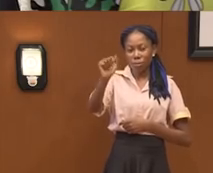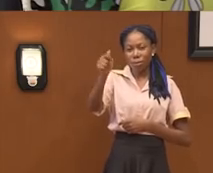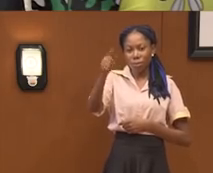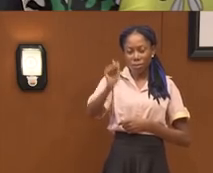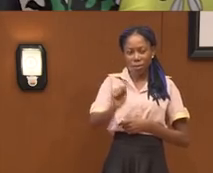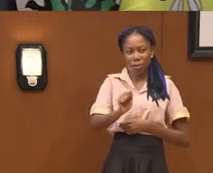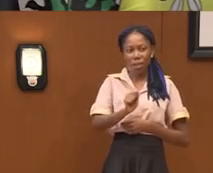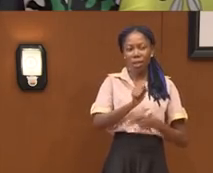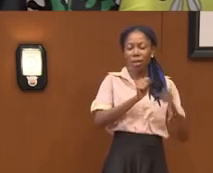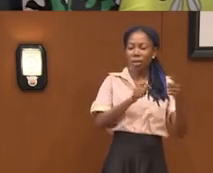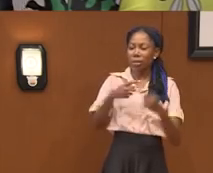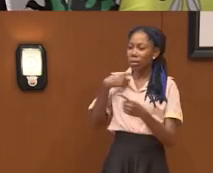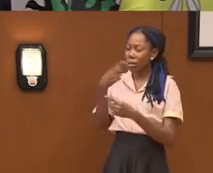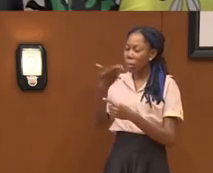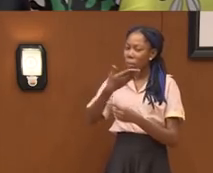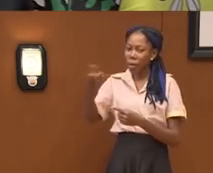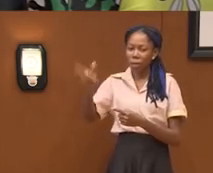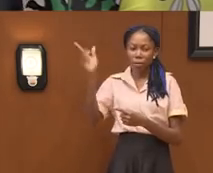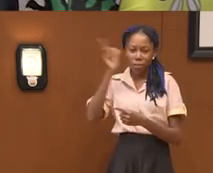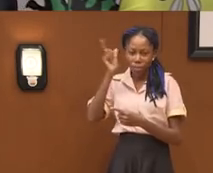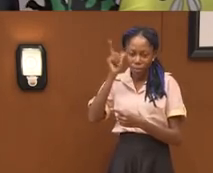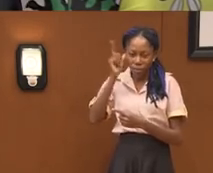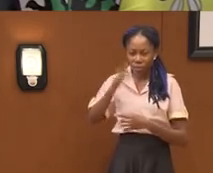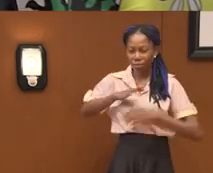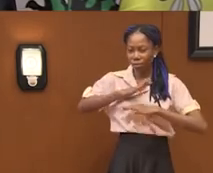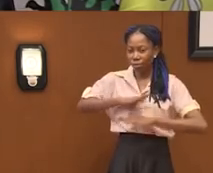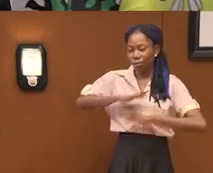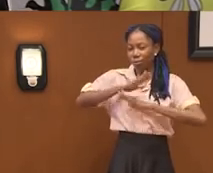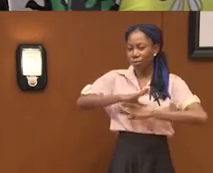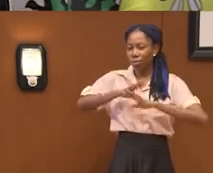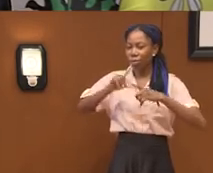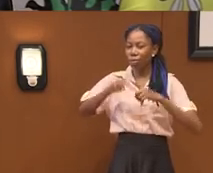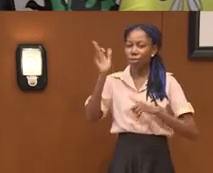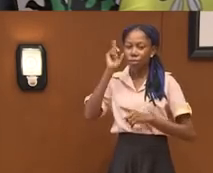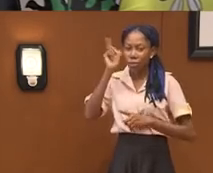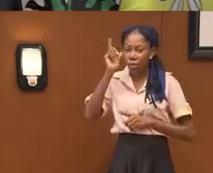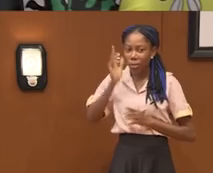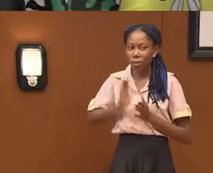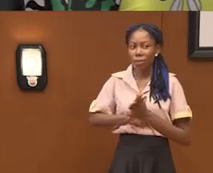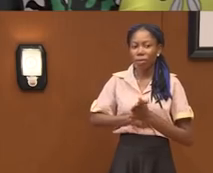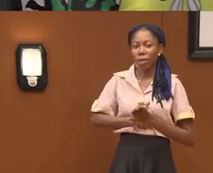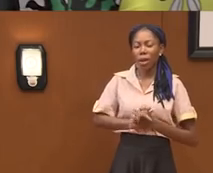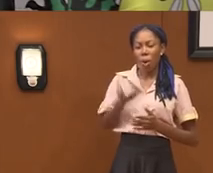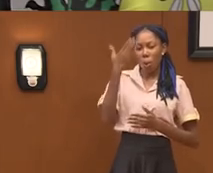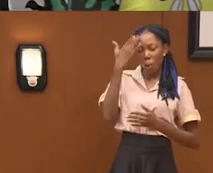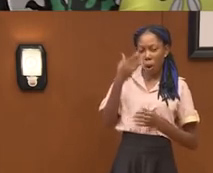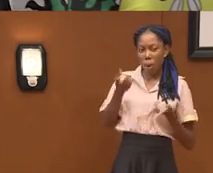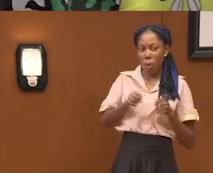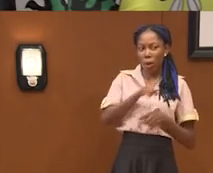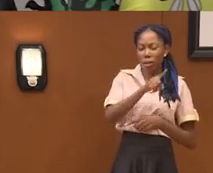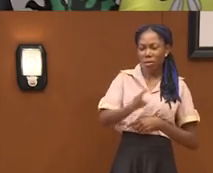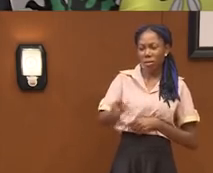I'm not asking. You have to listen. Just calm down and listen to my questions. Okay, ma'am. Because when I'm asking you